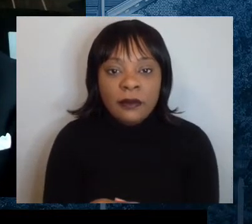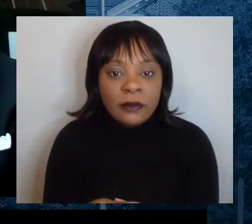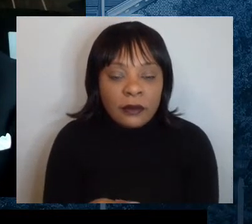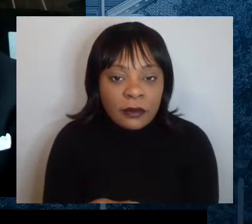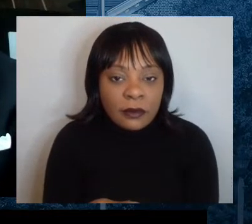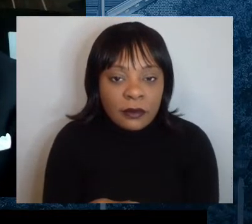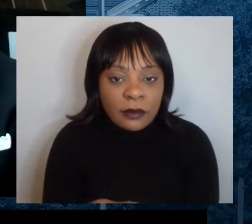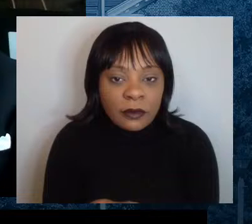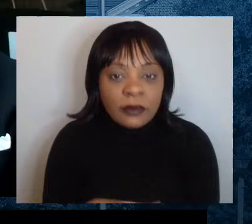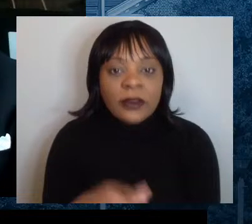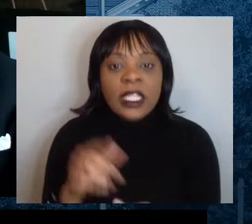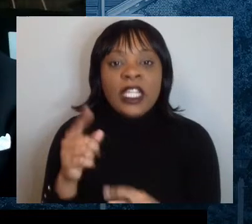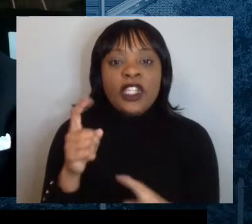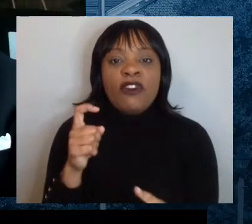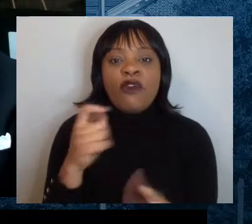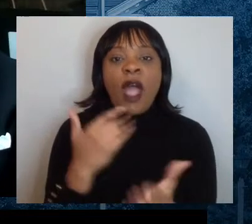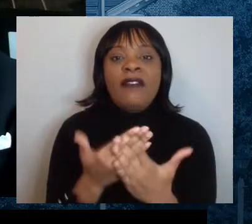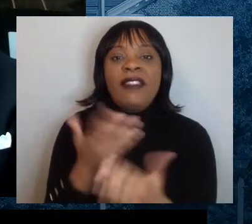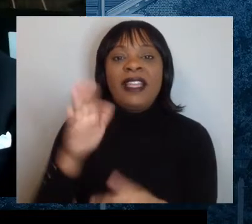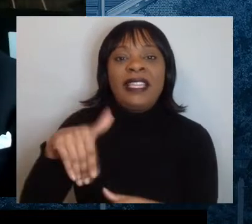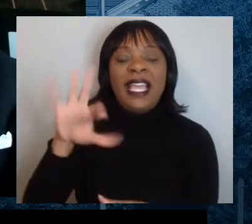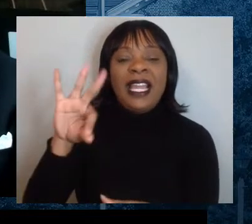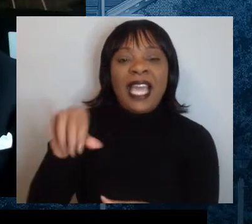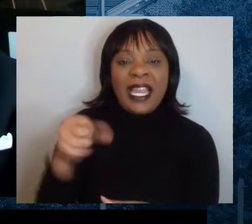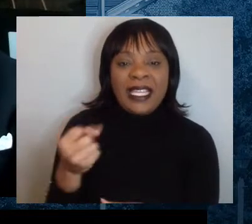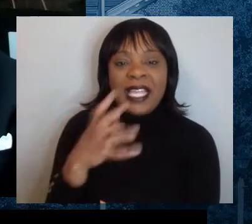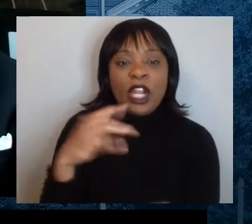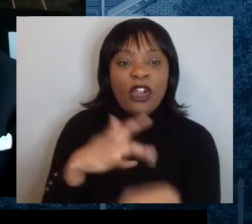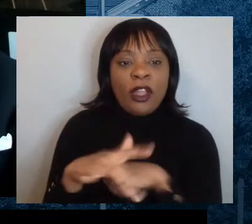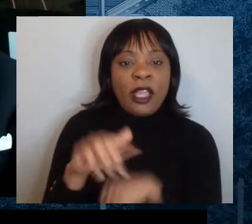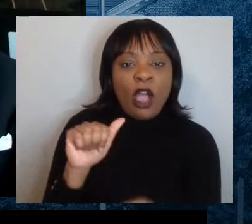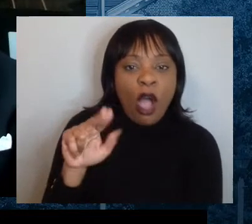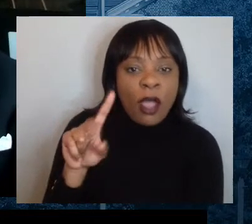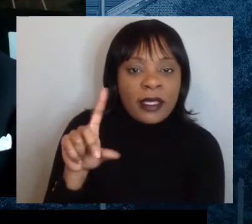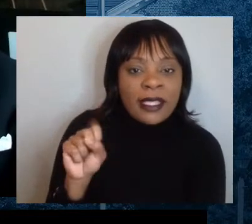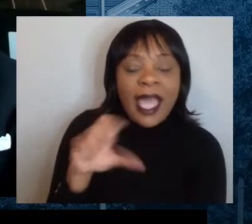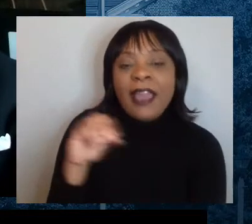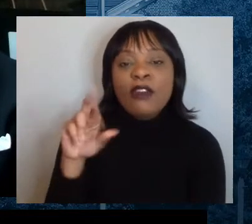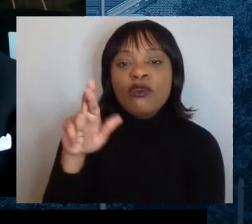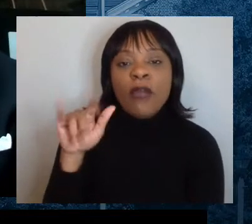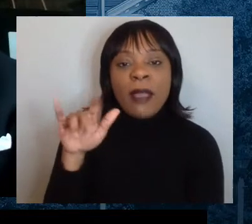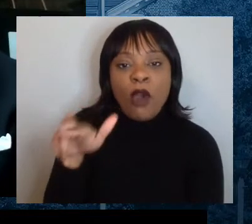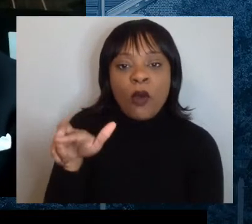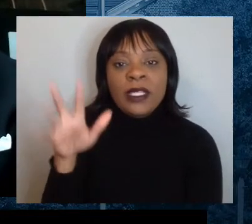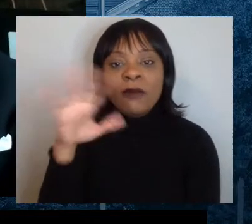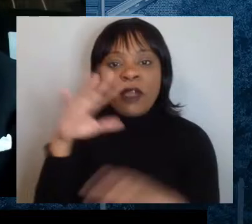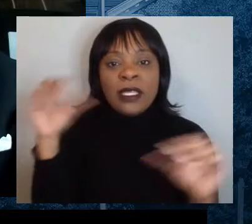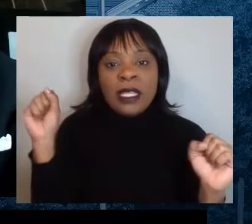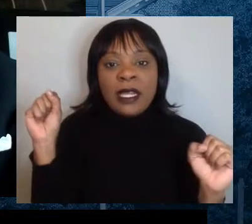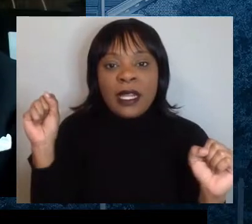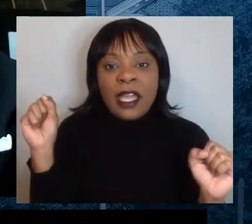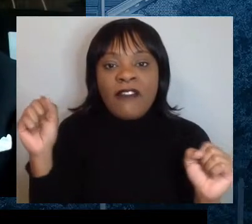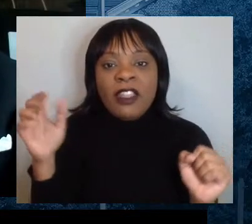Late 90s and early aughts, and Ray Moore was the president of the Board of Commissioners.